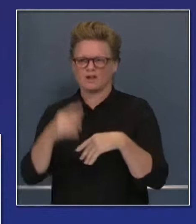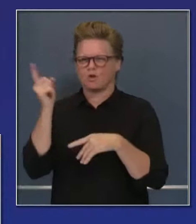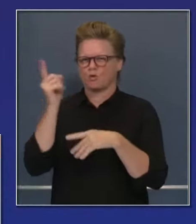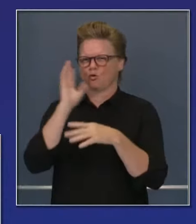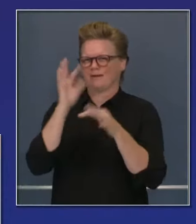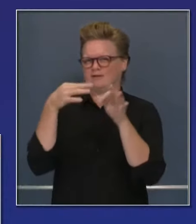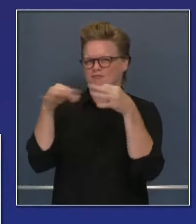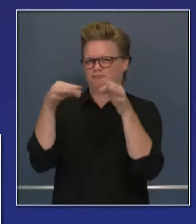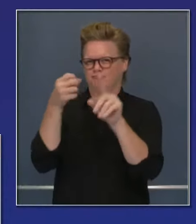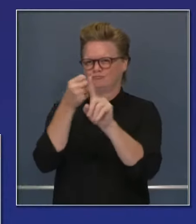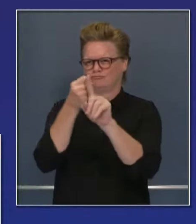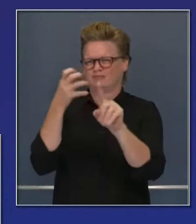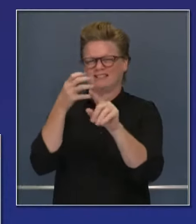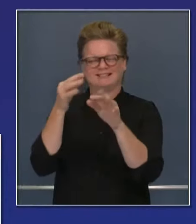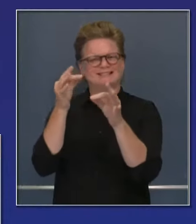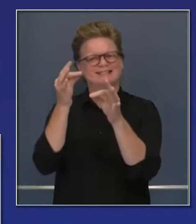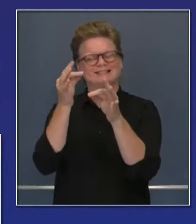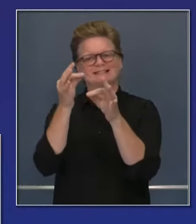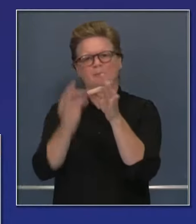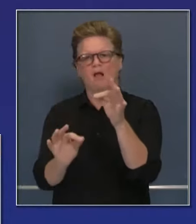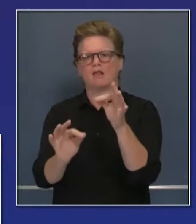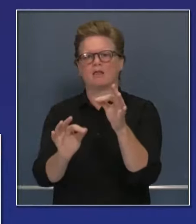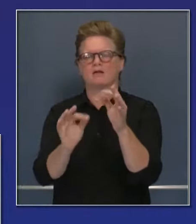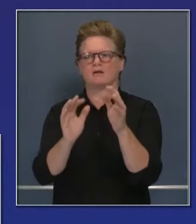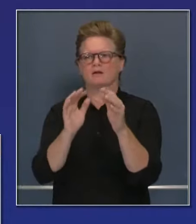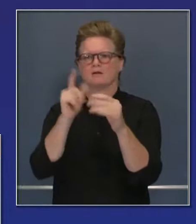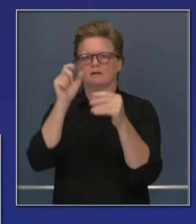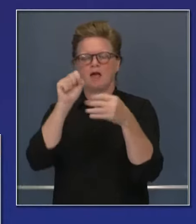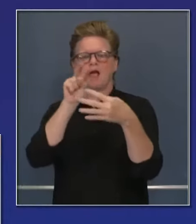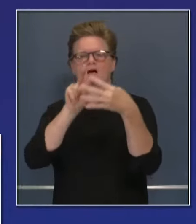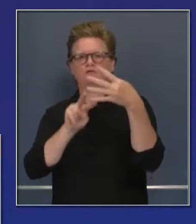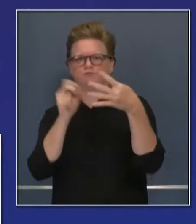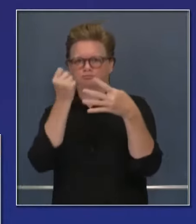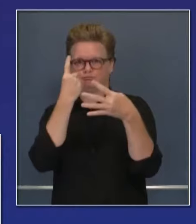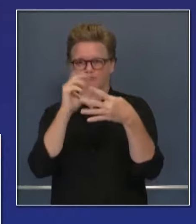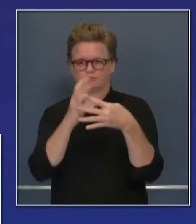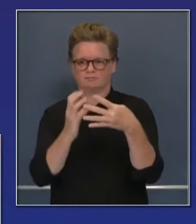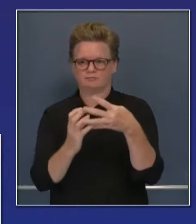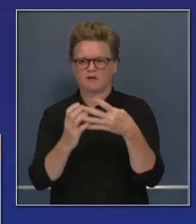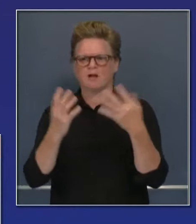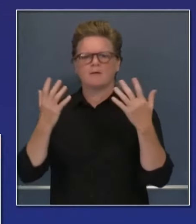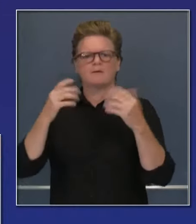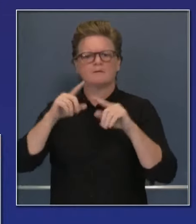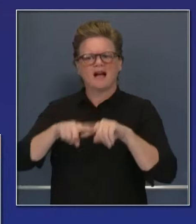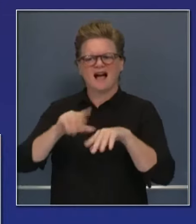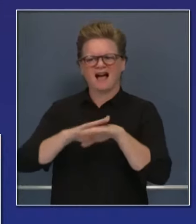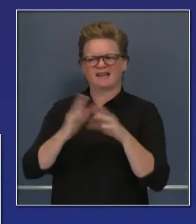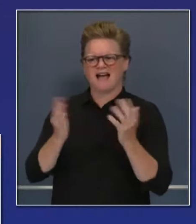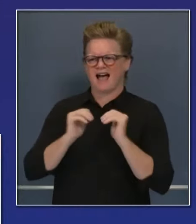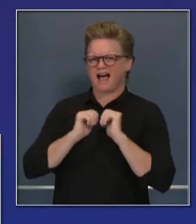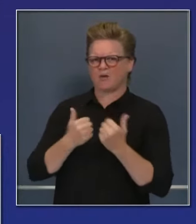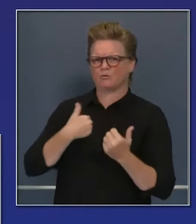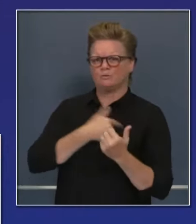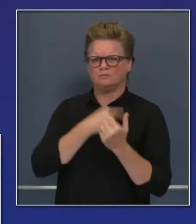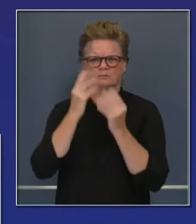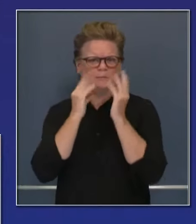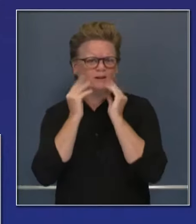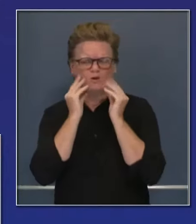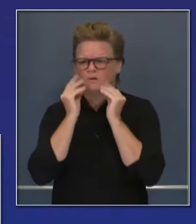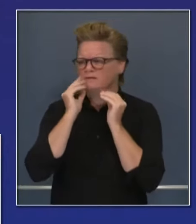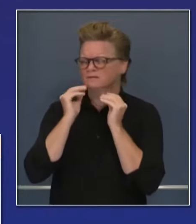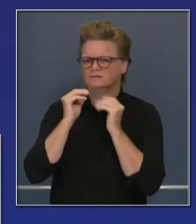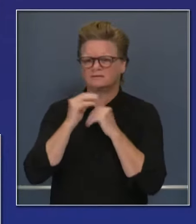more simple, obviously extends more stringent considerations based upon our experience going back a number of